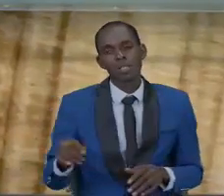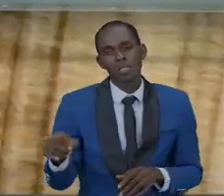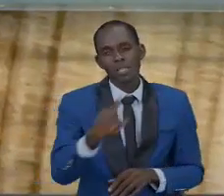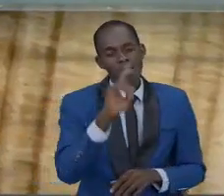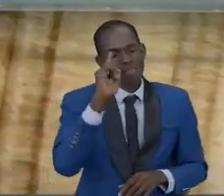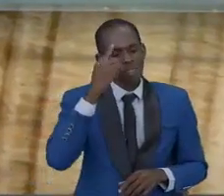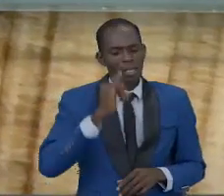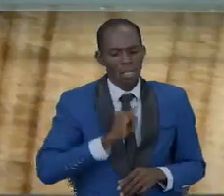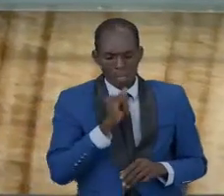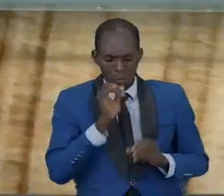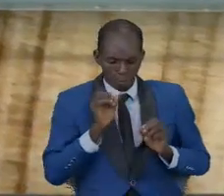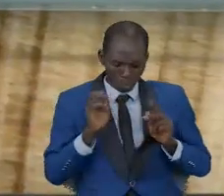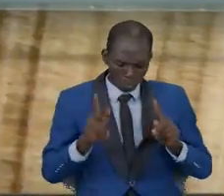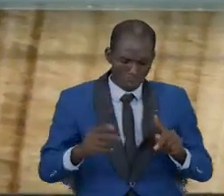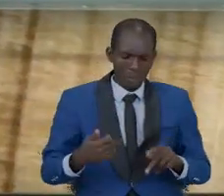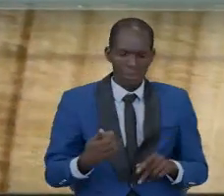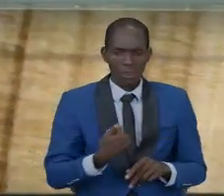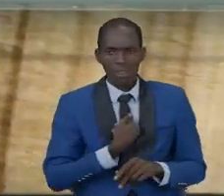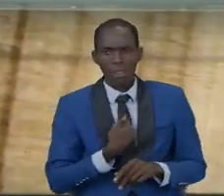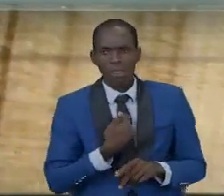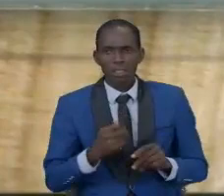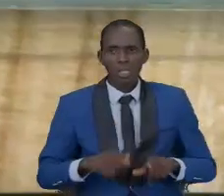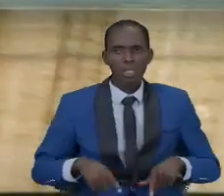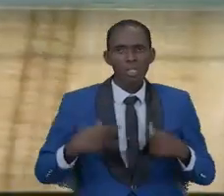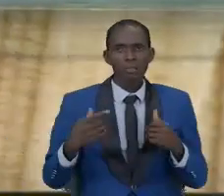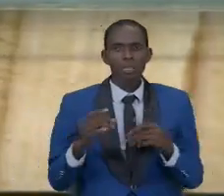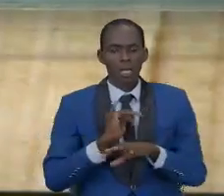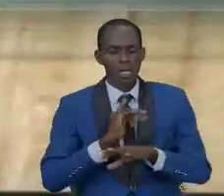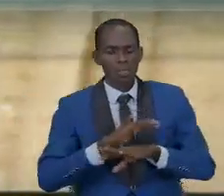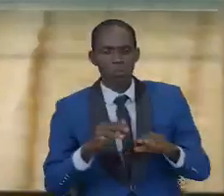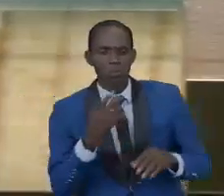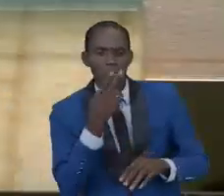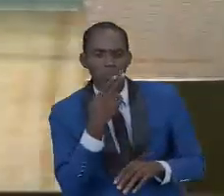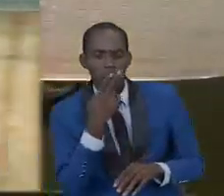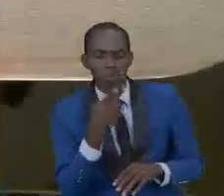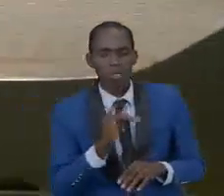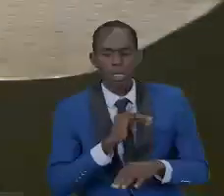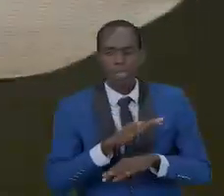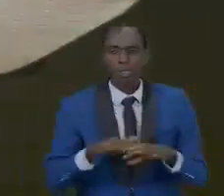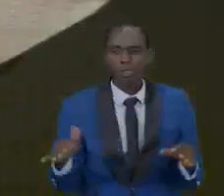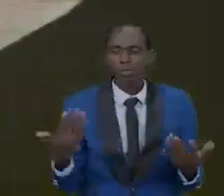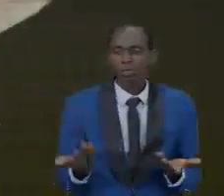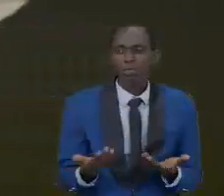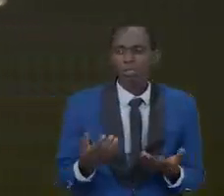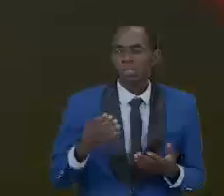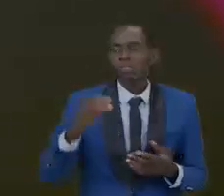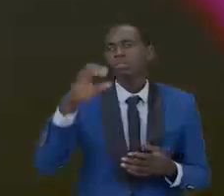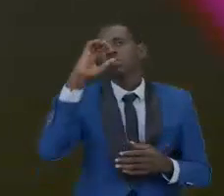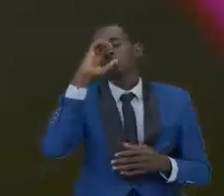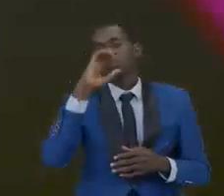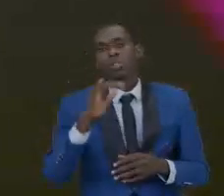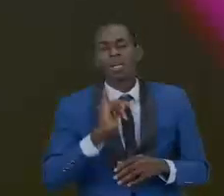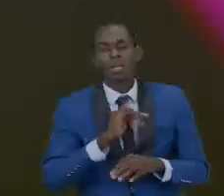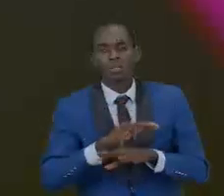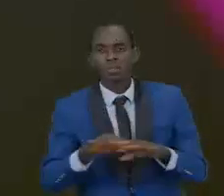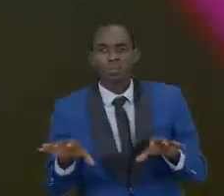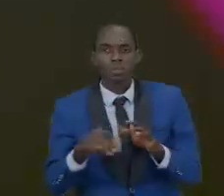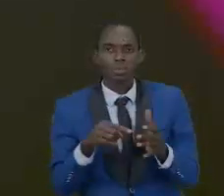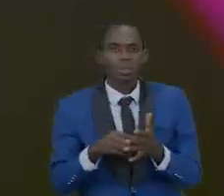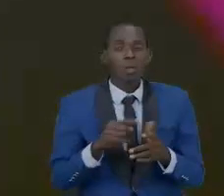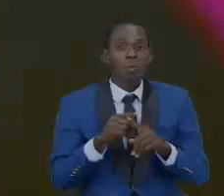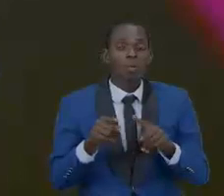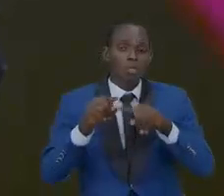by themselves they like they live they don't smoke they don't drink they don't do this they don't do that and they depend